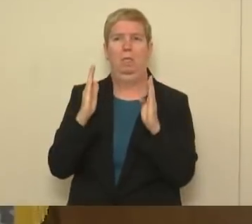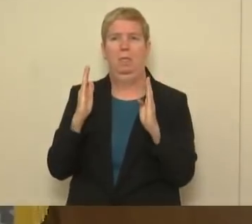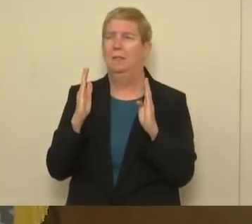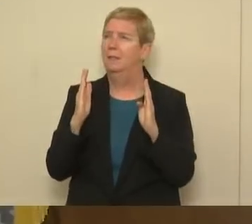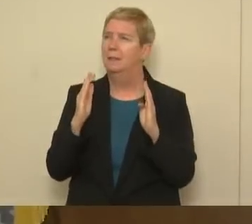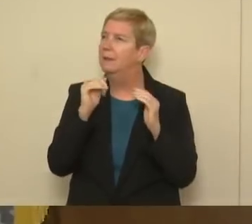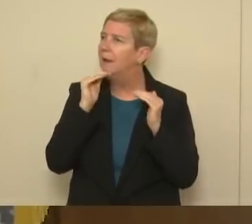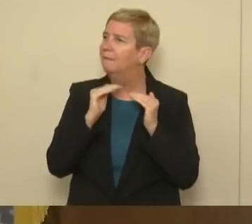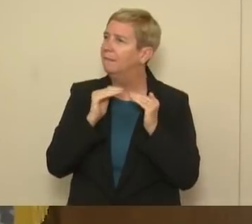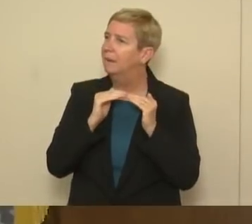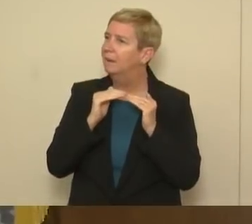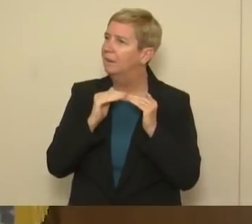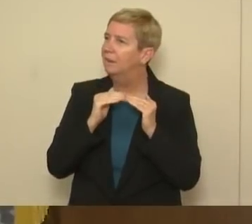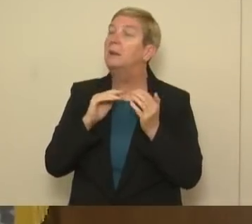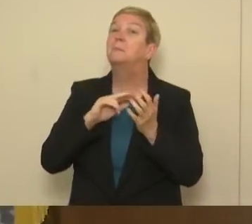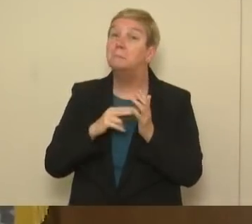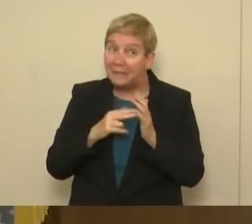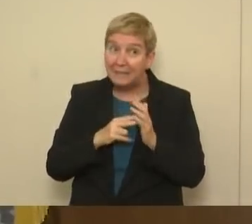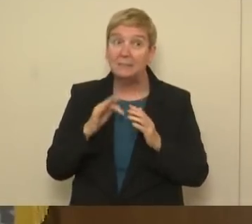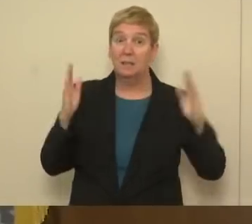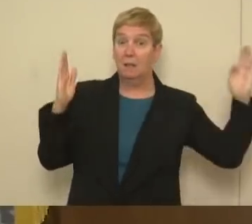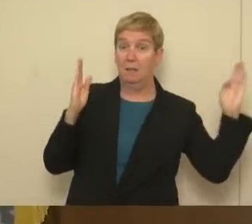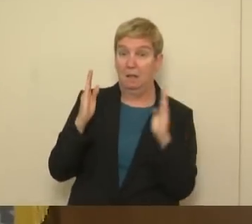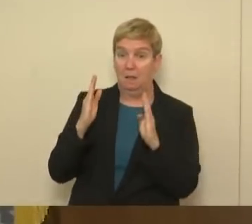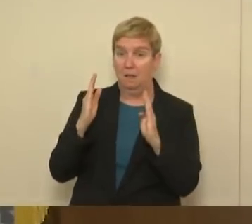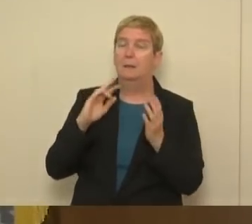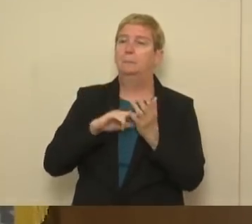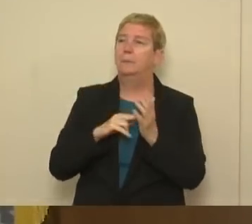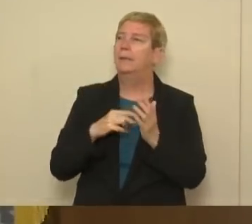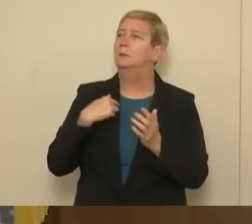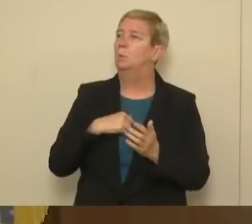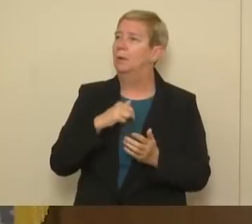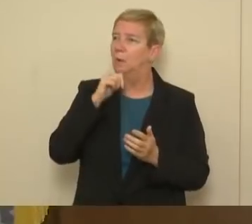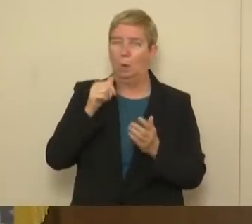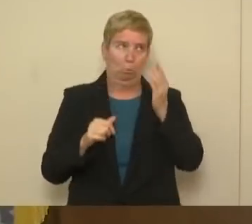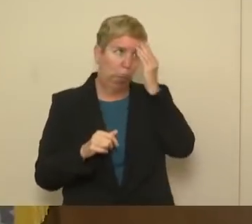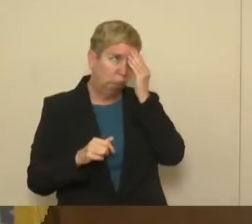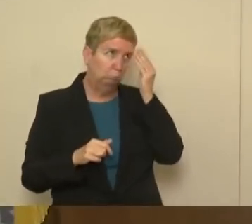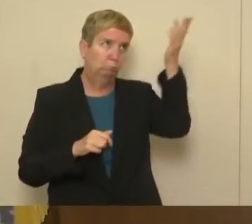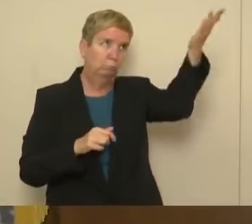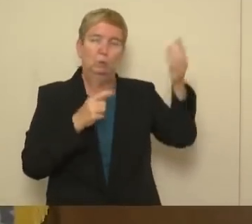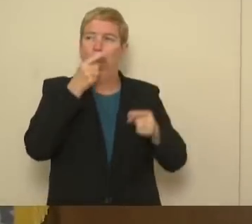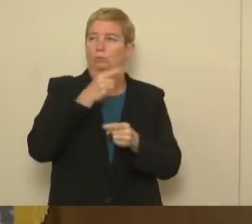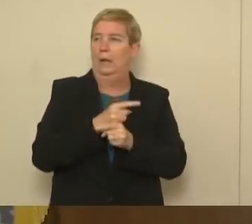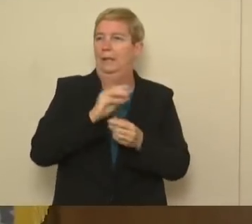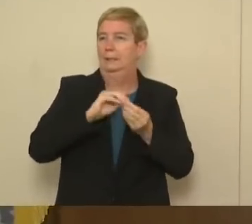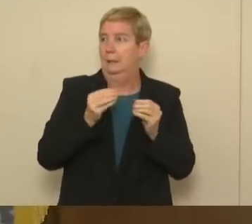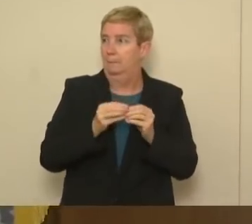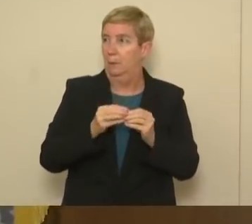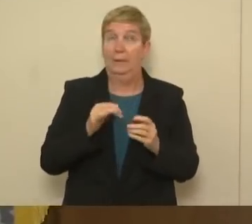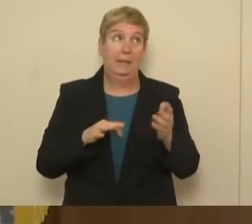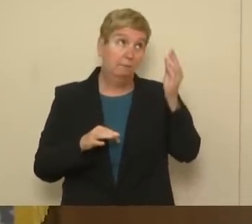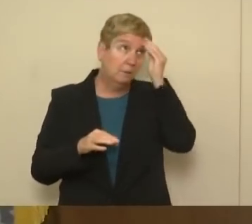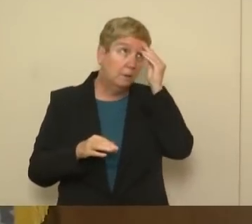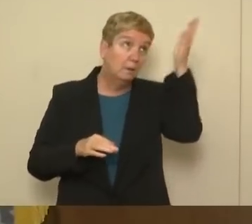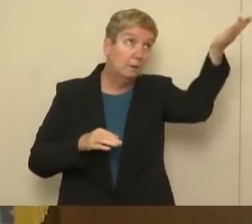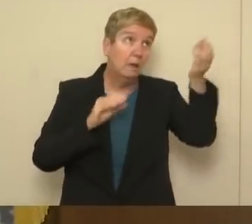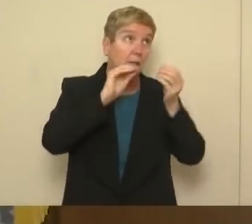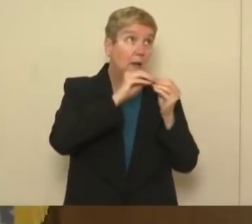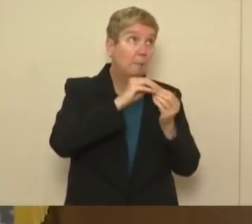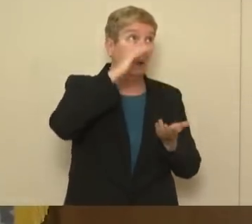situation where you're going to be undercounted. So anything that gets us not to be undercounted or